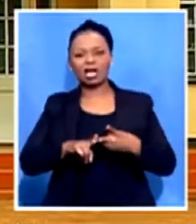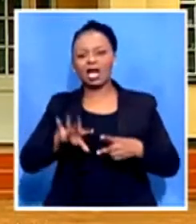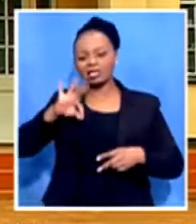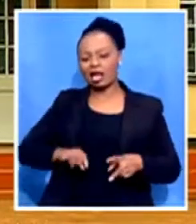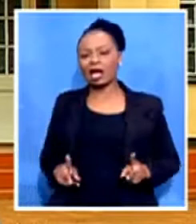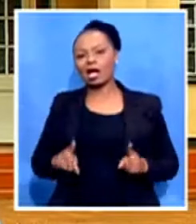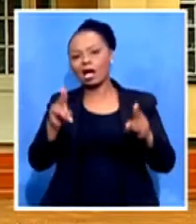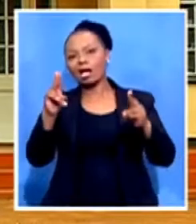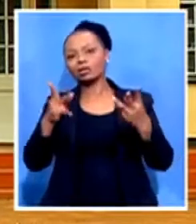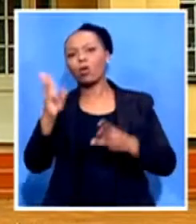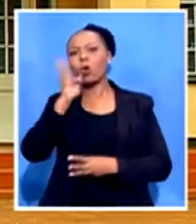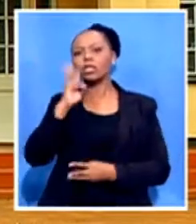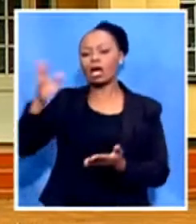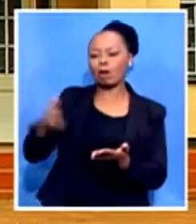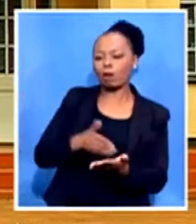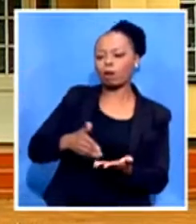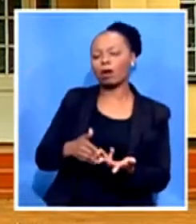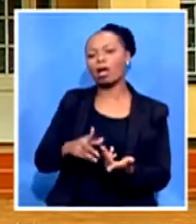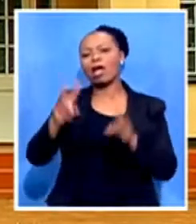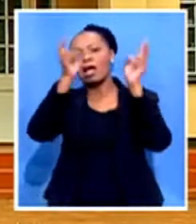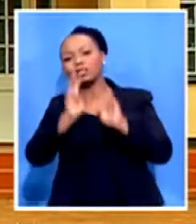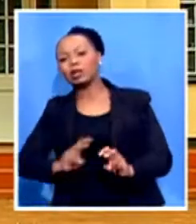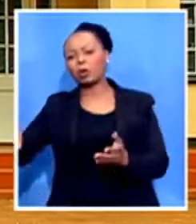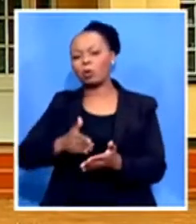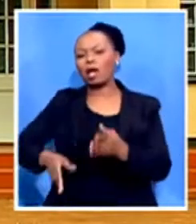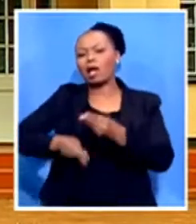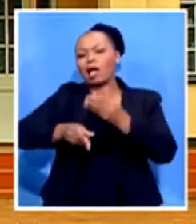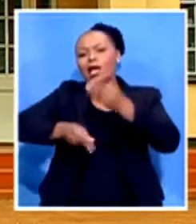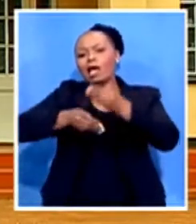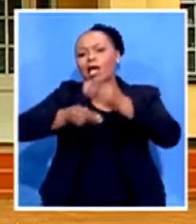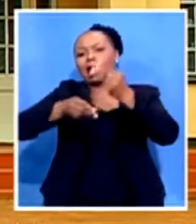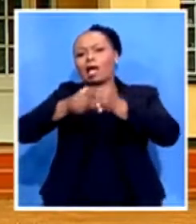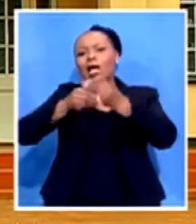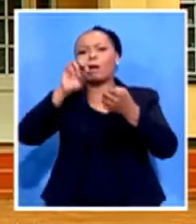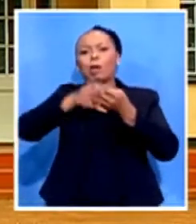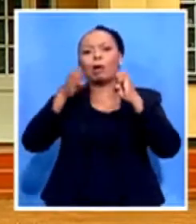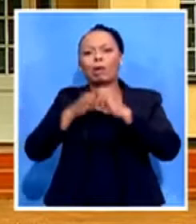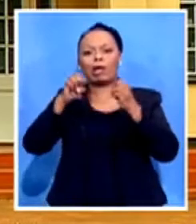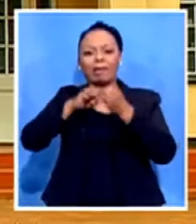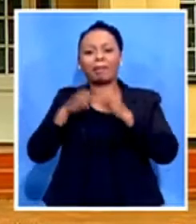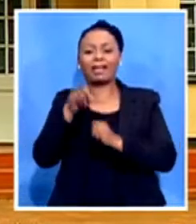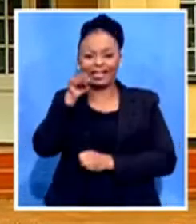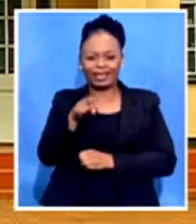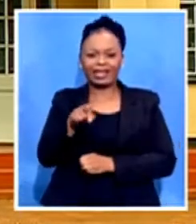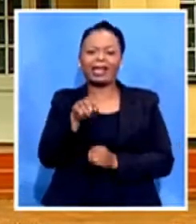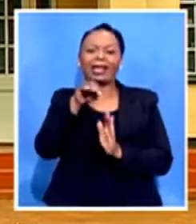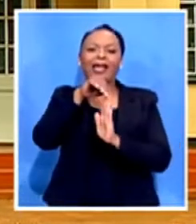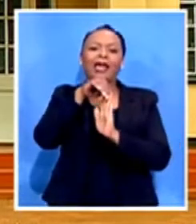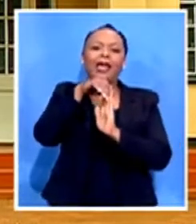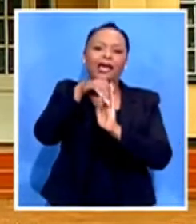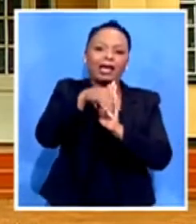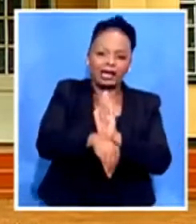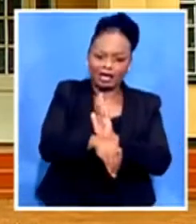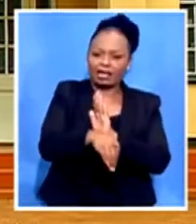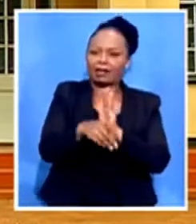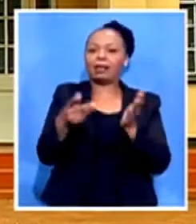just, all hell just broke loose at the time, and nothing was really happening. But now there's been a promise of